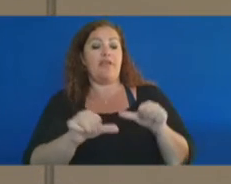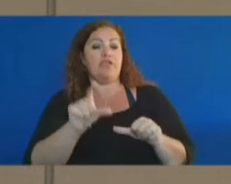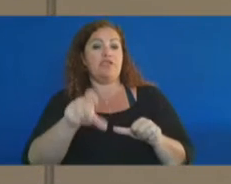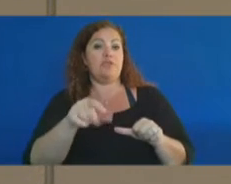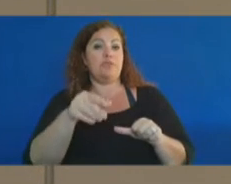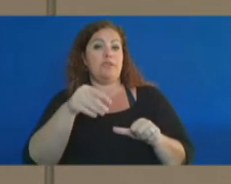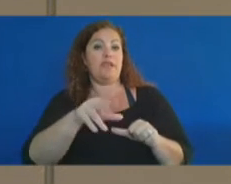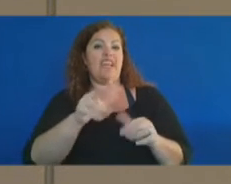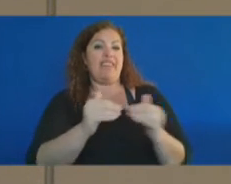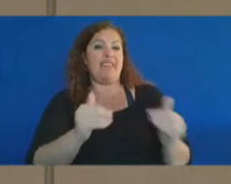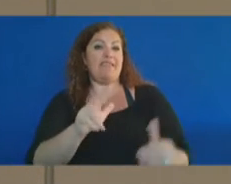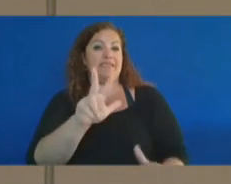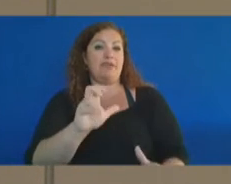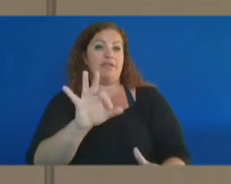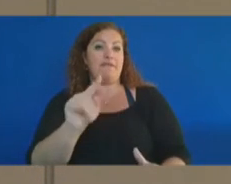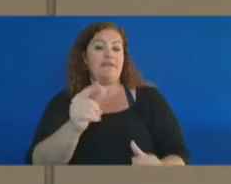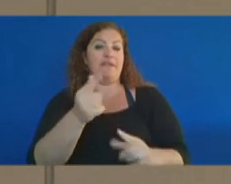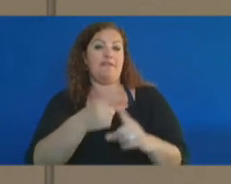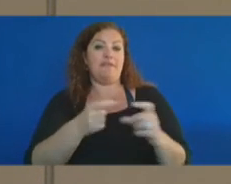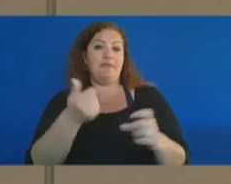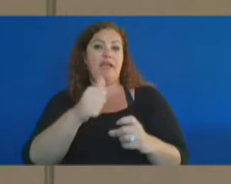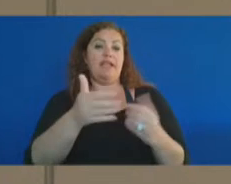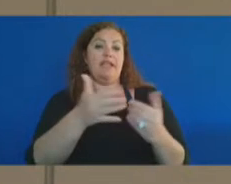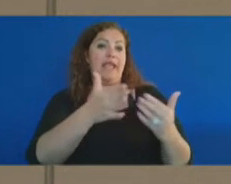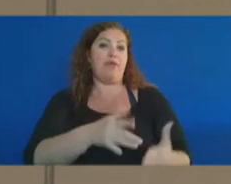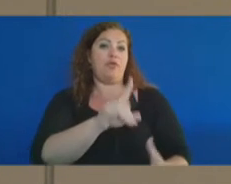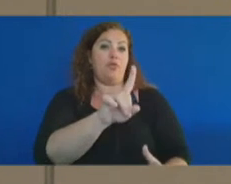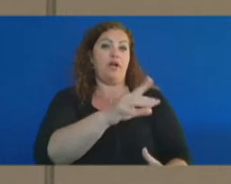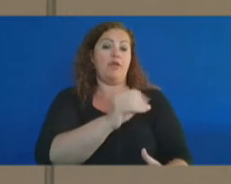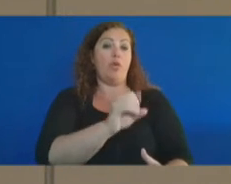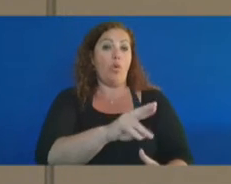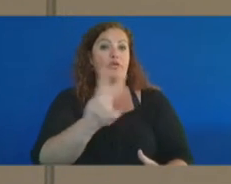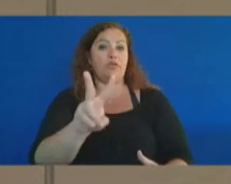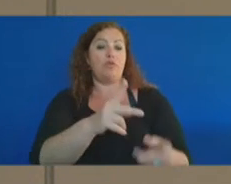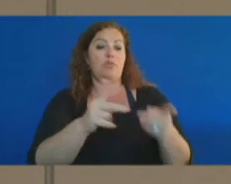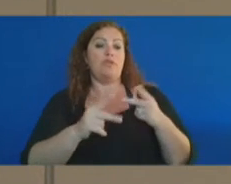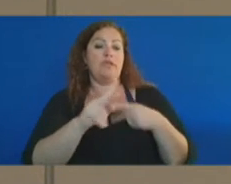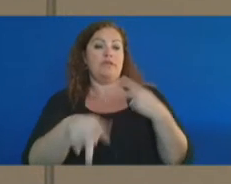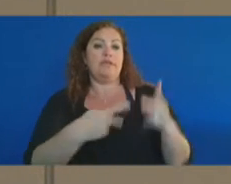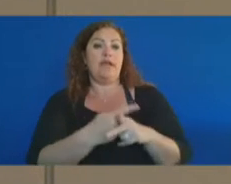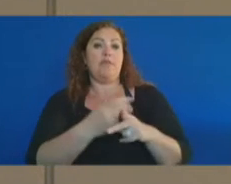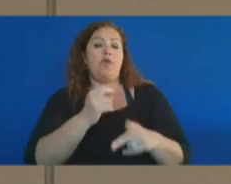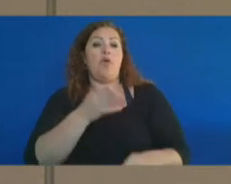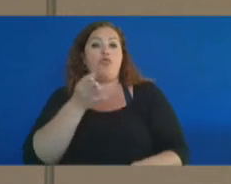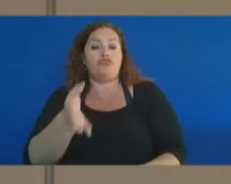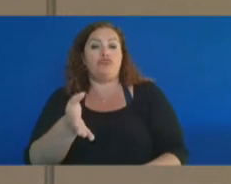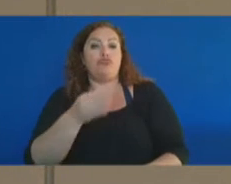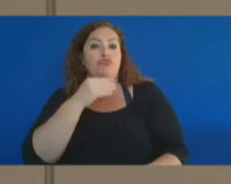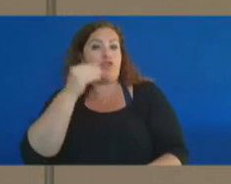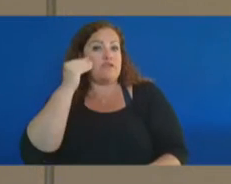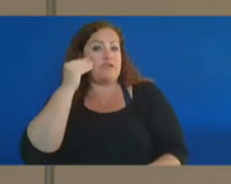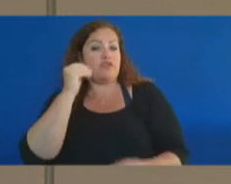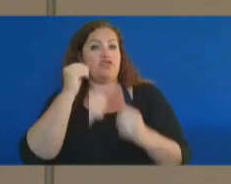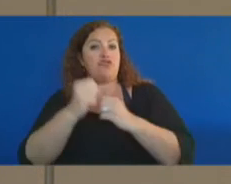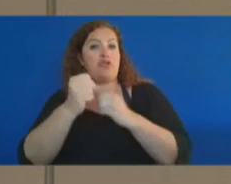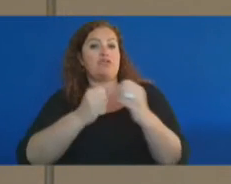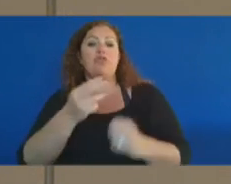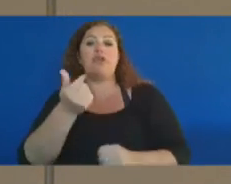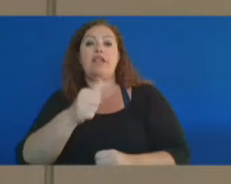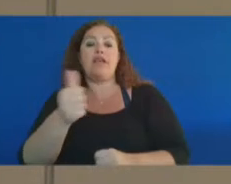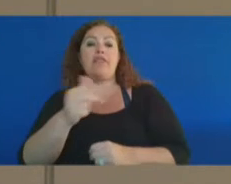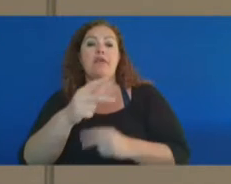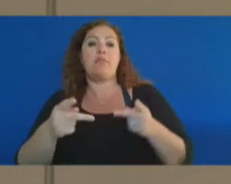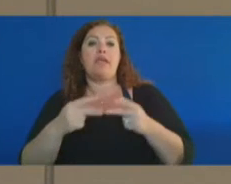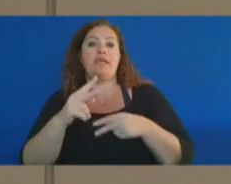ft from a NE any neighborhood one or neighborhood 2 Place type or an existing residential structure in in any other place type five